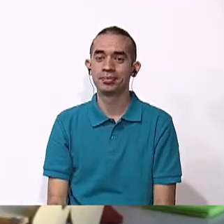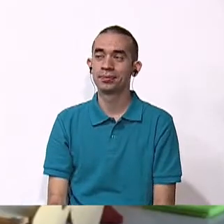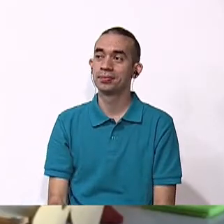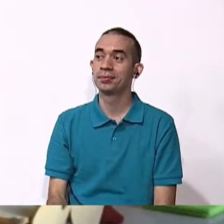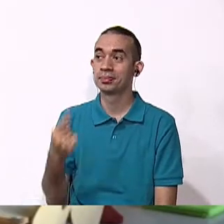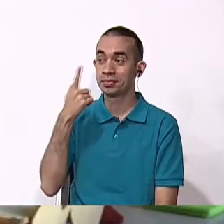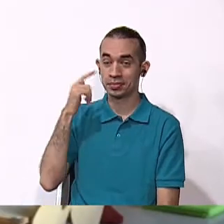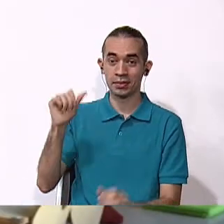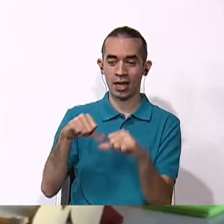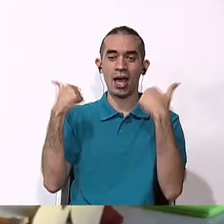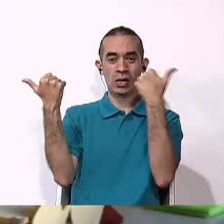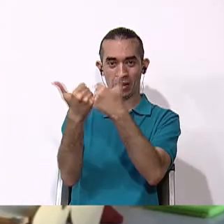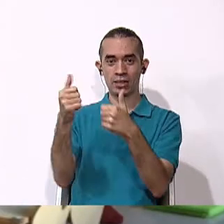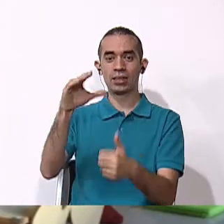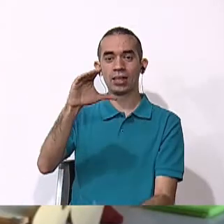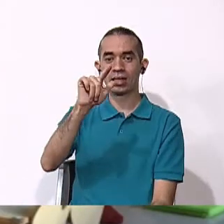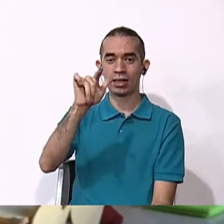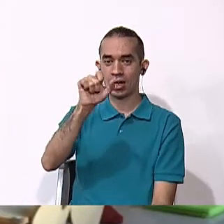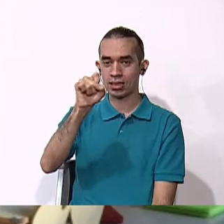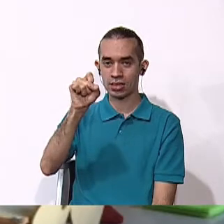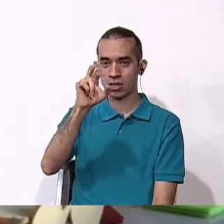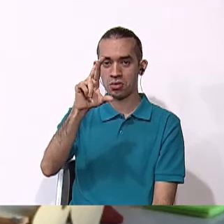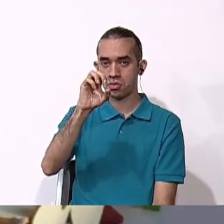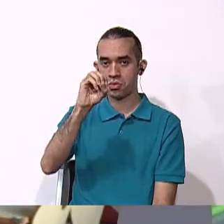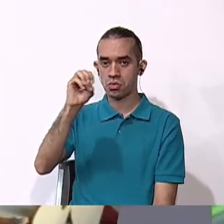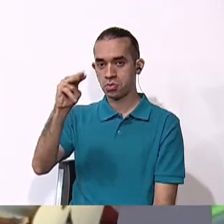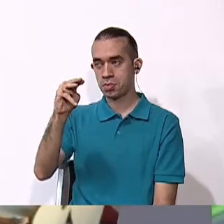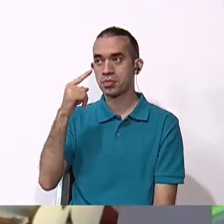This is the classroom.